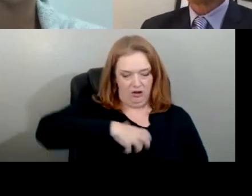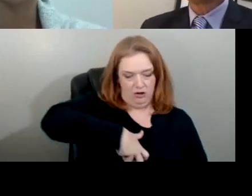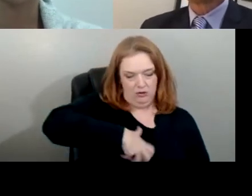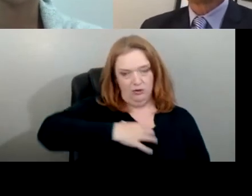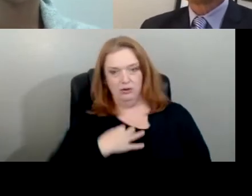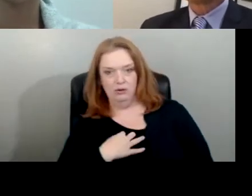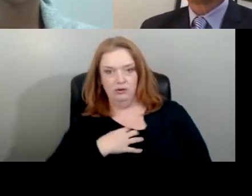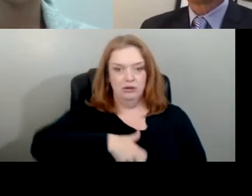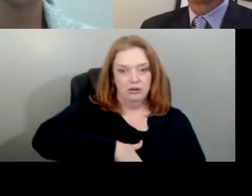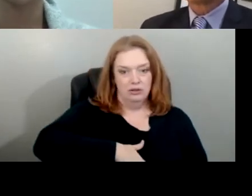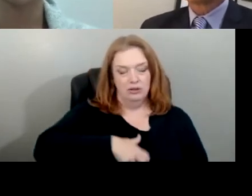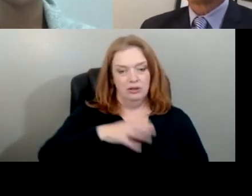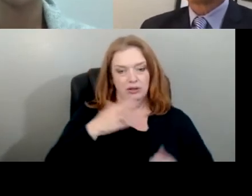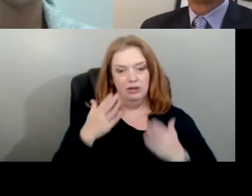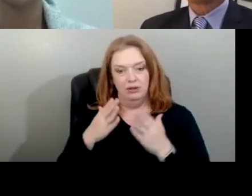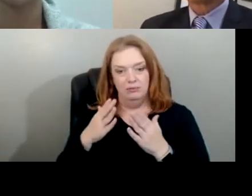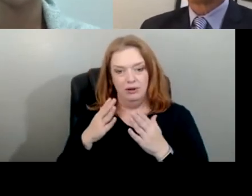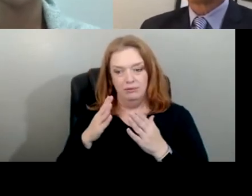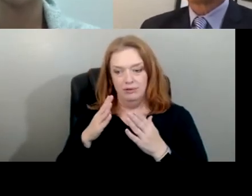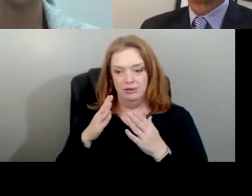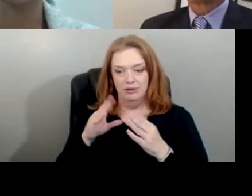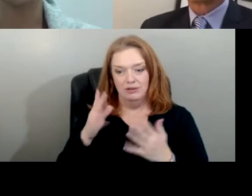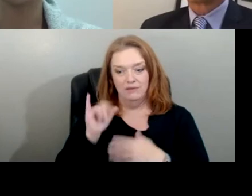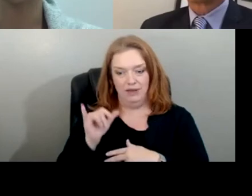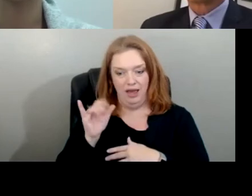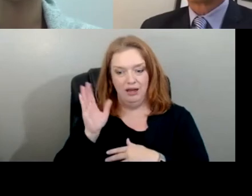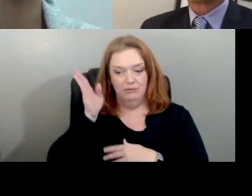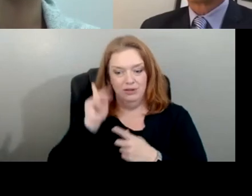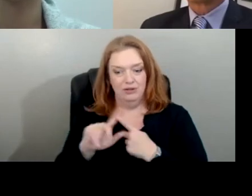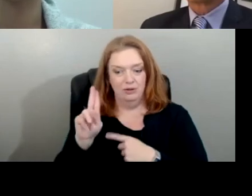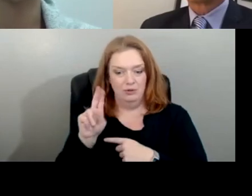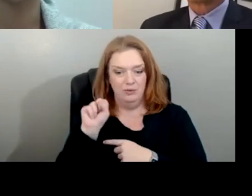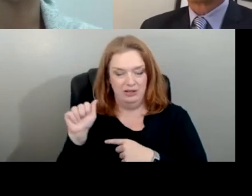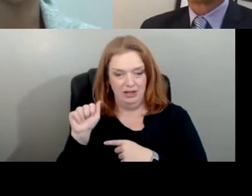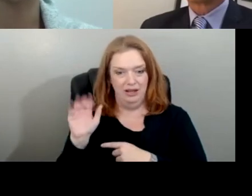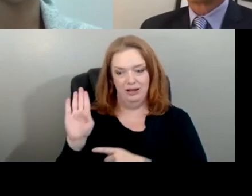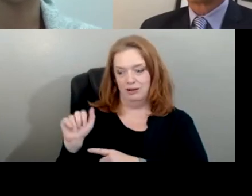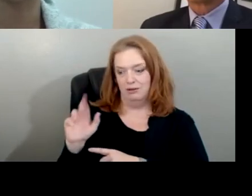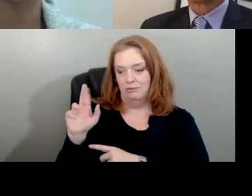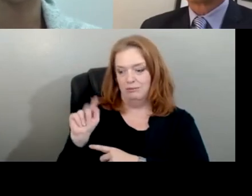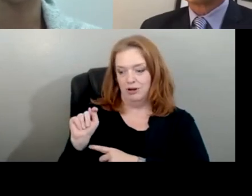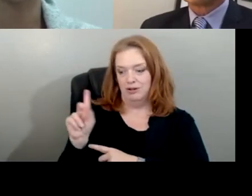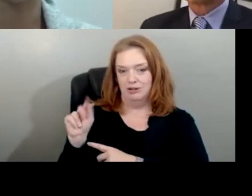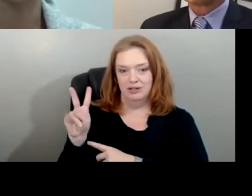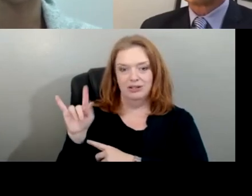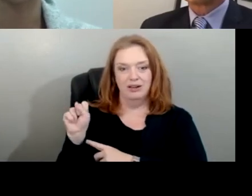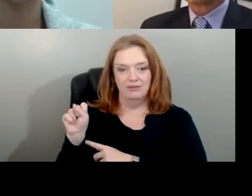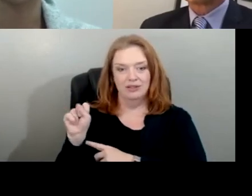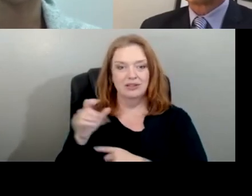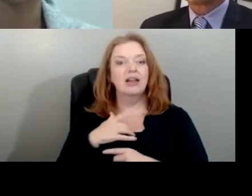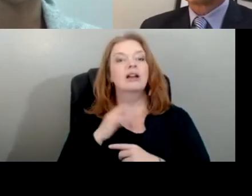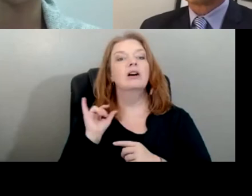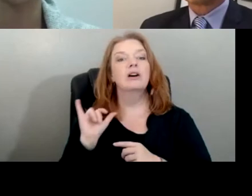USAO Bart Davis was probably the highlight of, not necessarily a highlight, but it was a new accomplishment. Like, oh, I can make this presentable